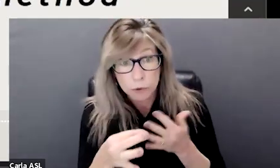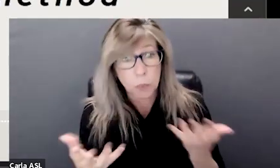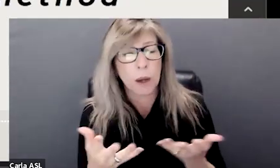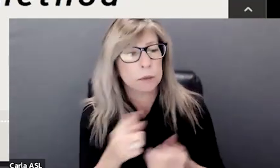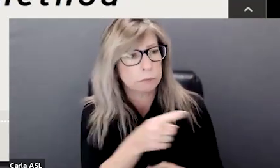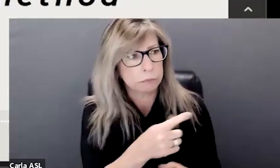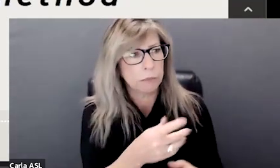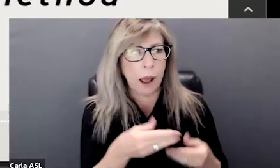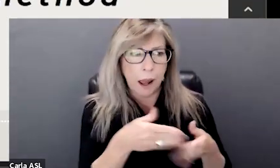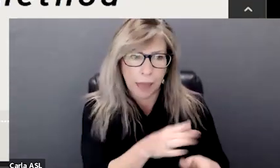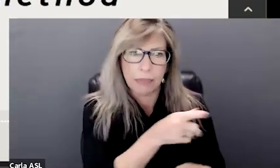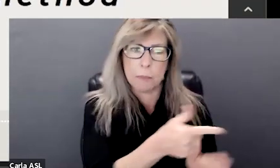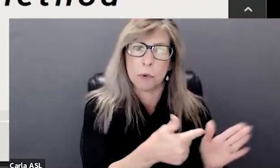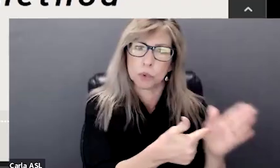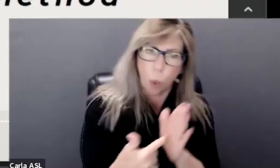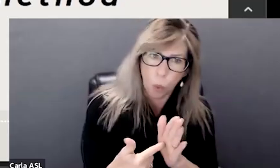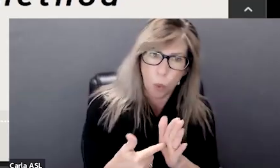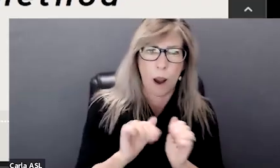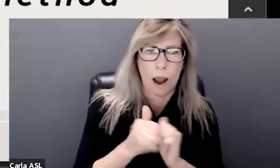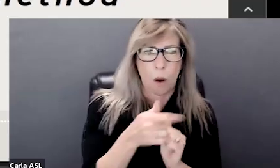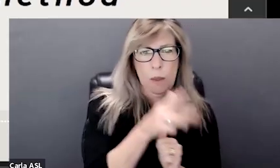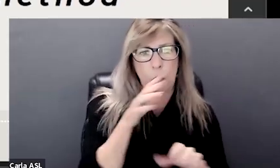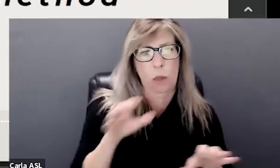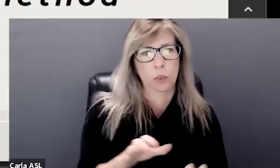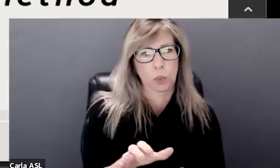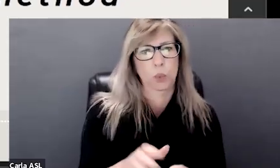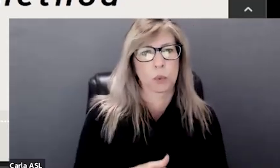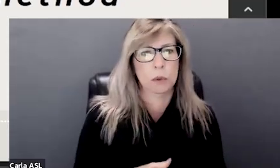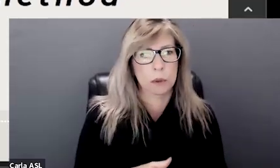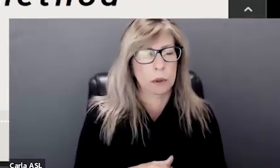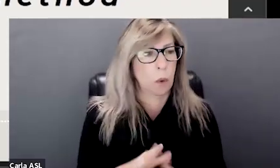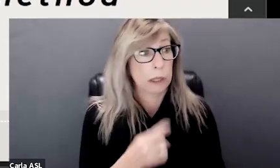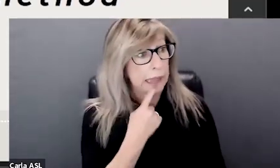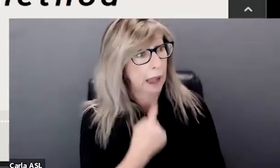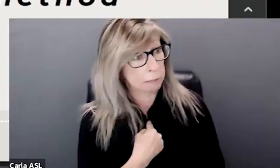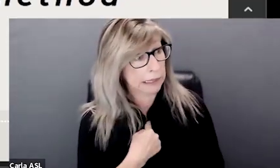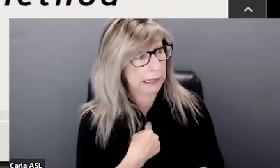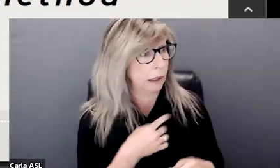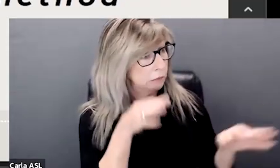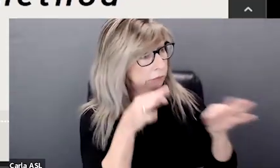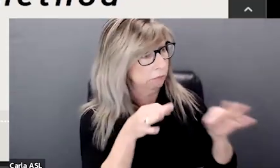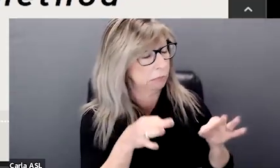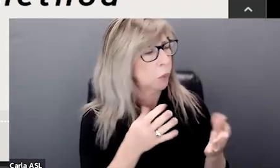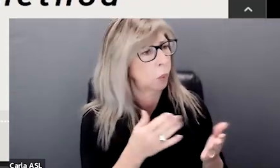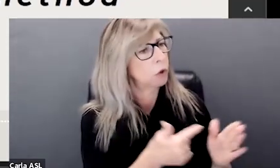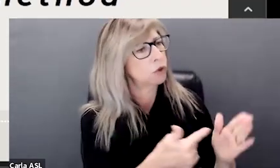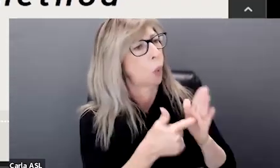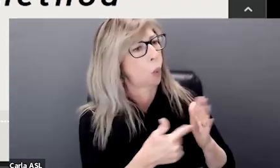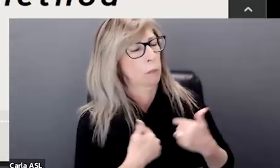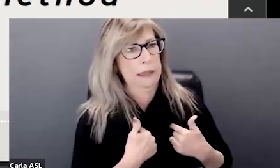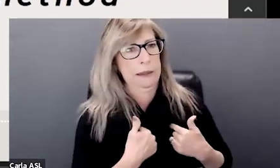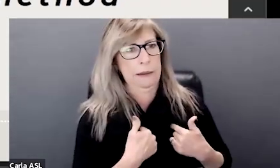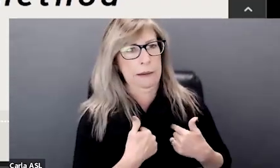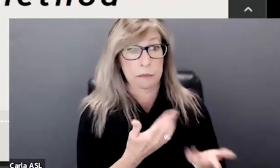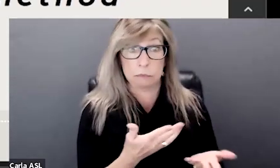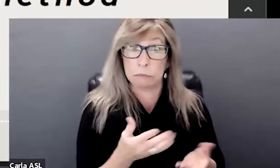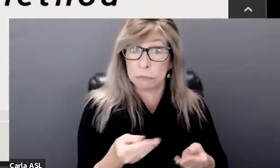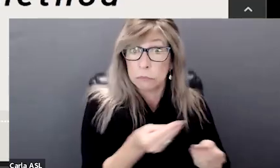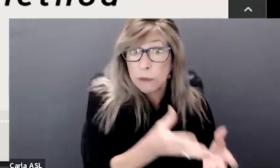being like, tell me how you would, show me if the possibility is there to do that.